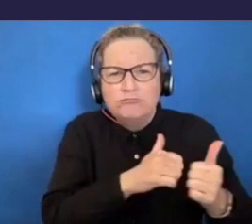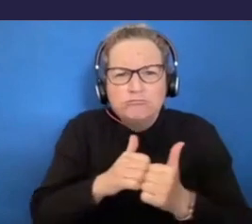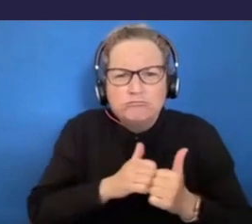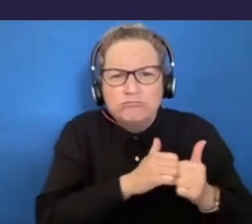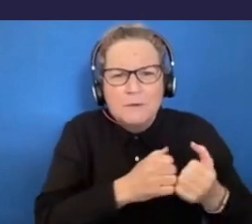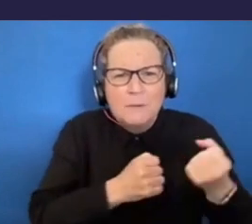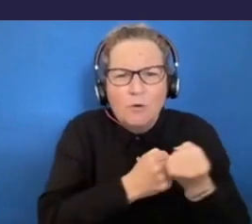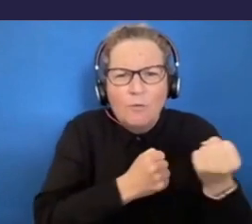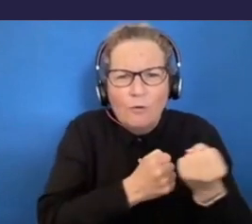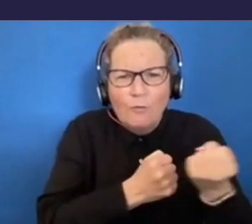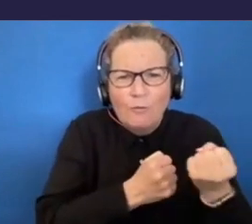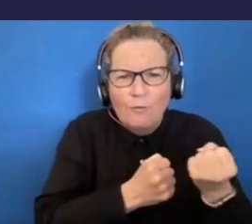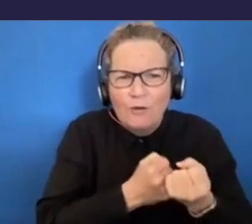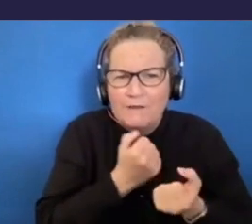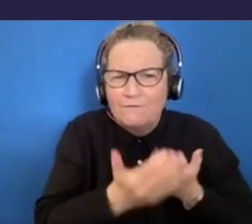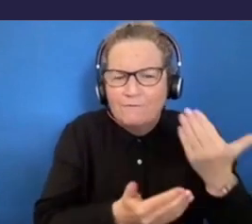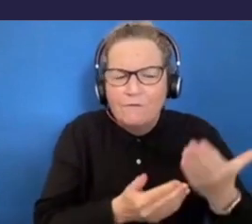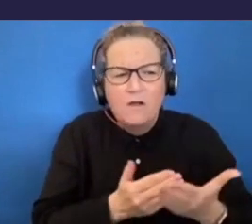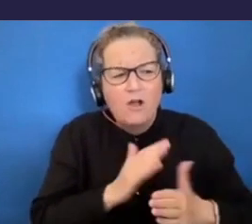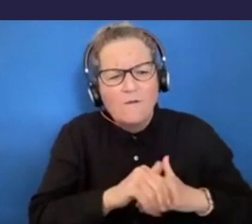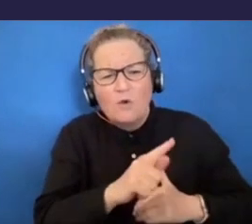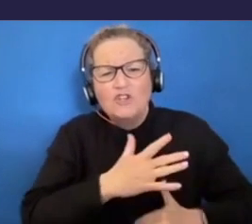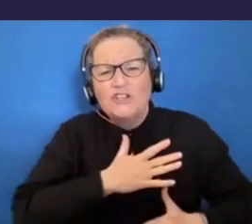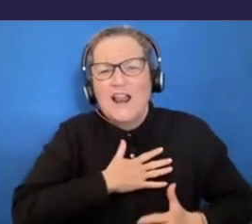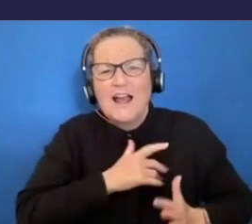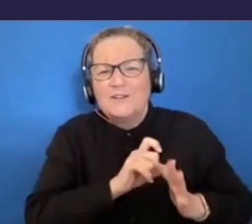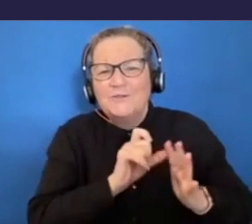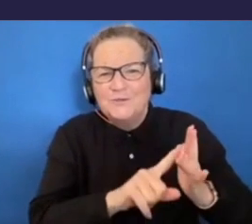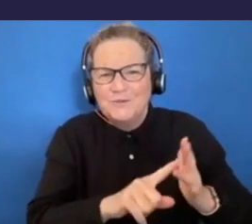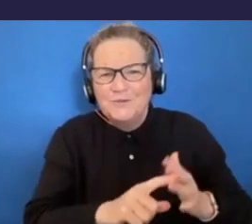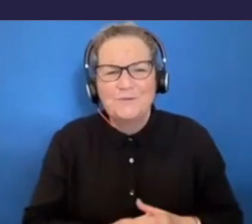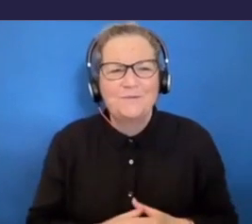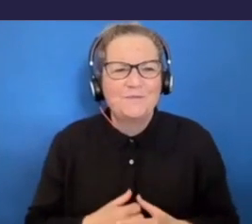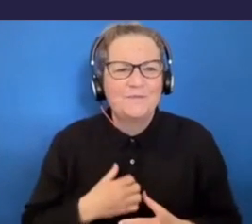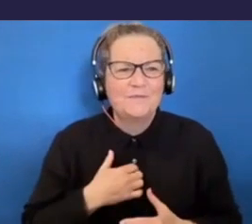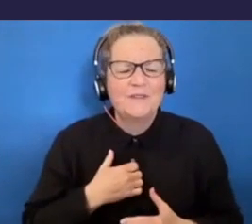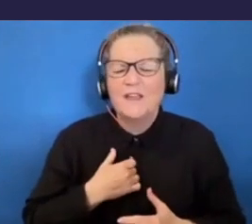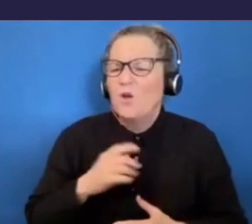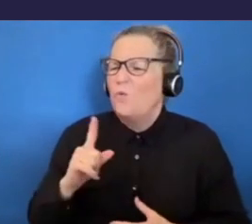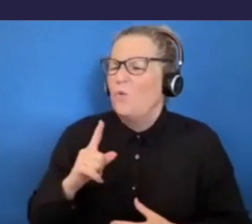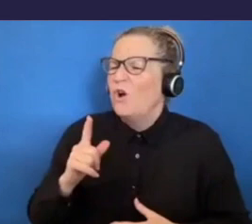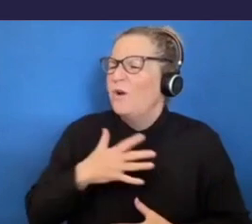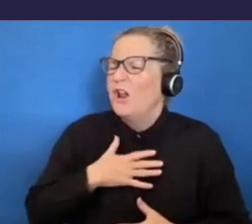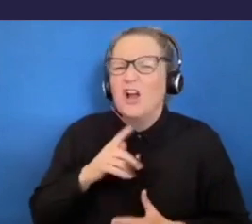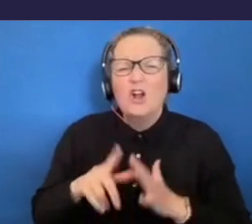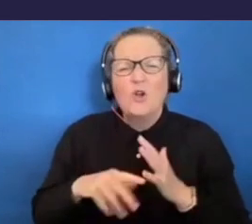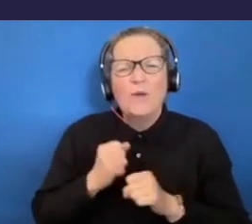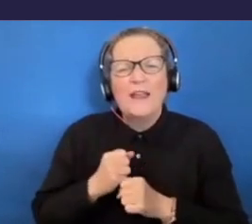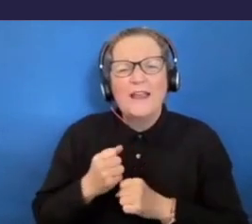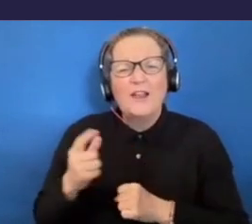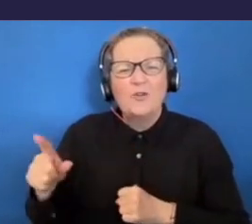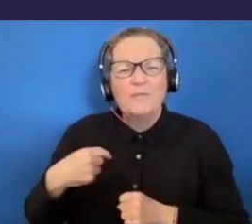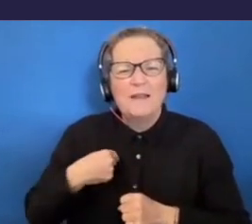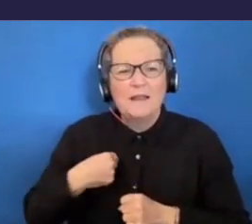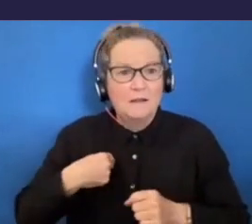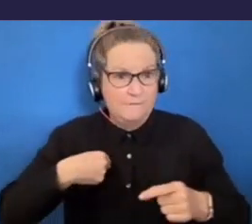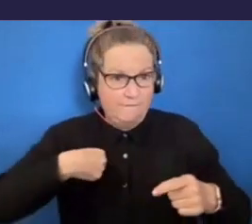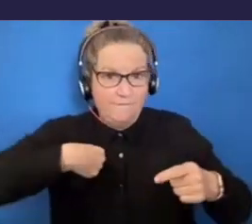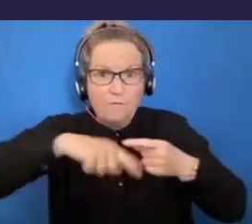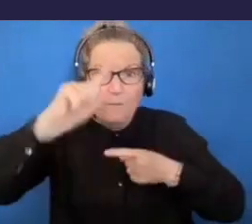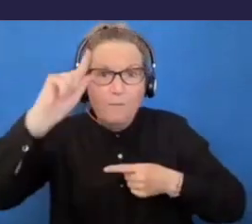Photos of Jessica drawing a large sunflower. What some fun things do we do? On football.